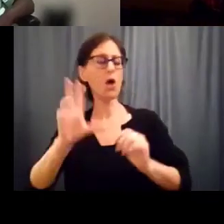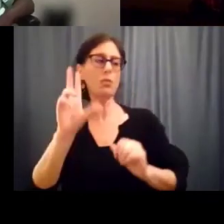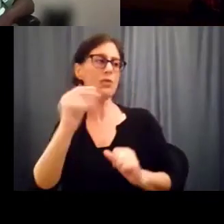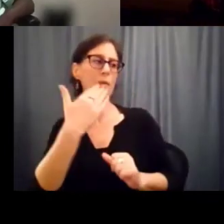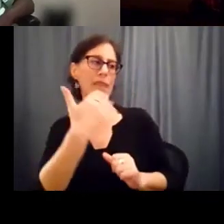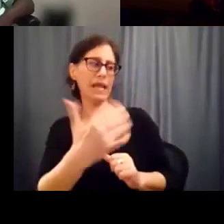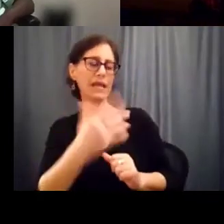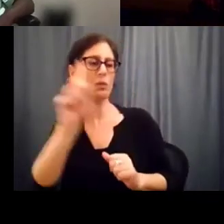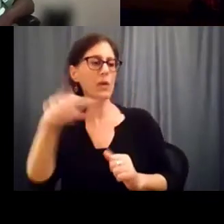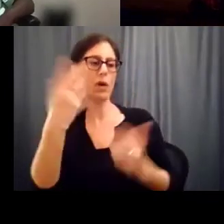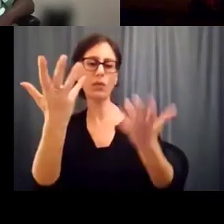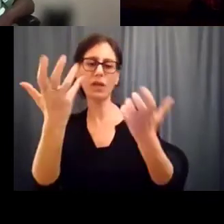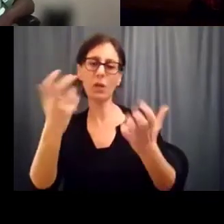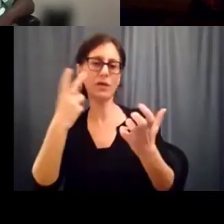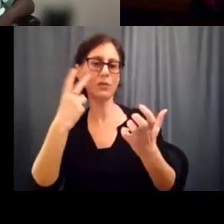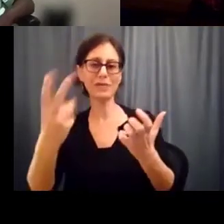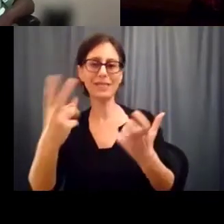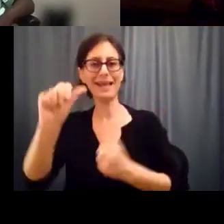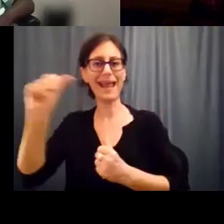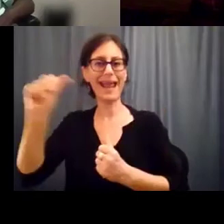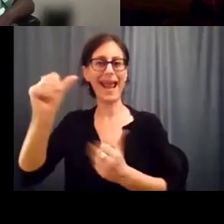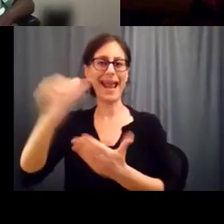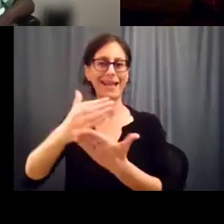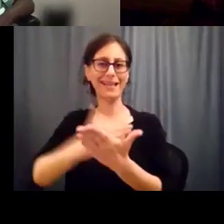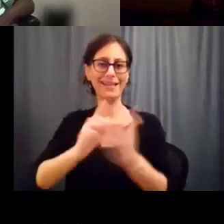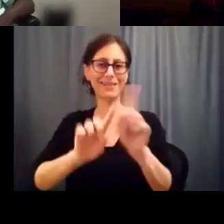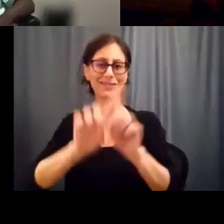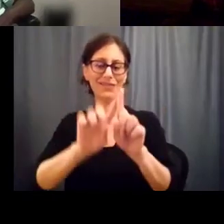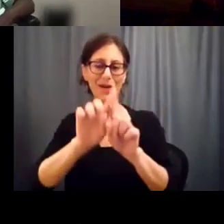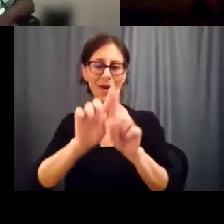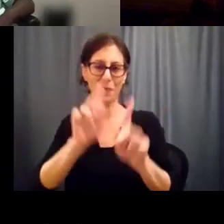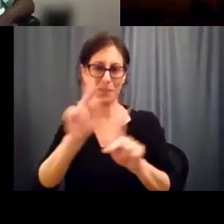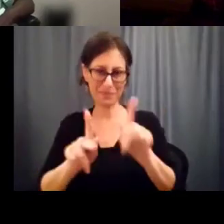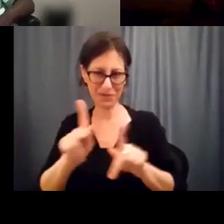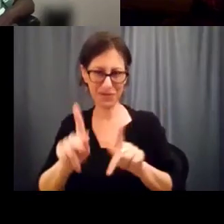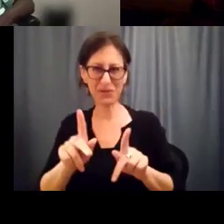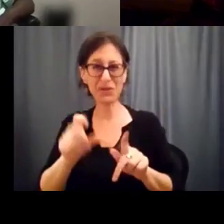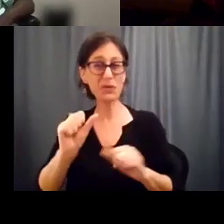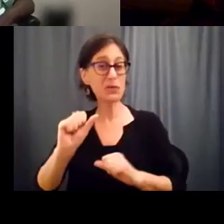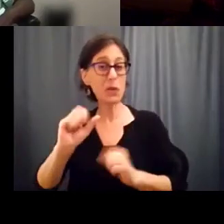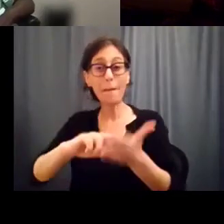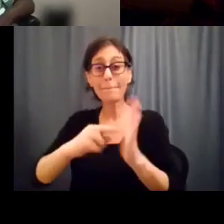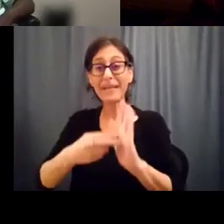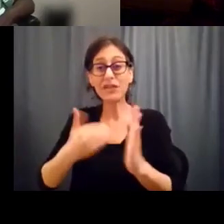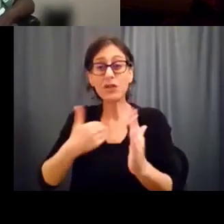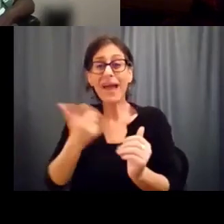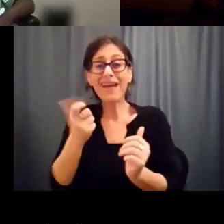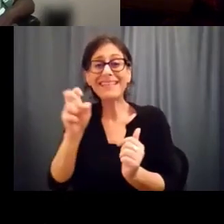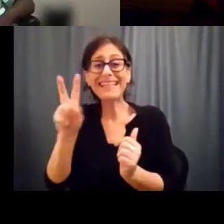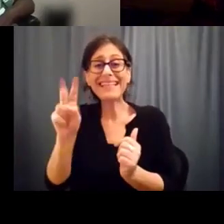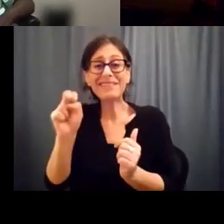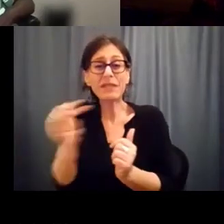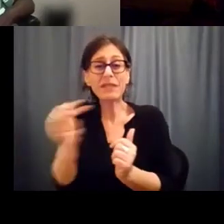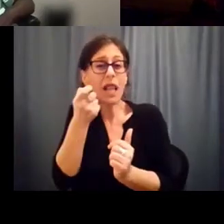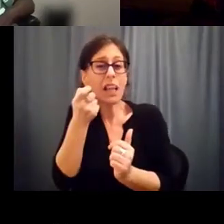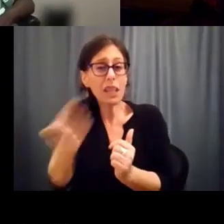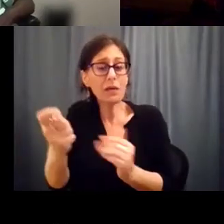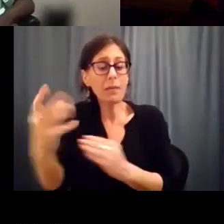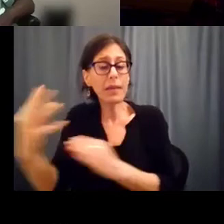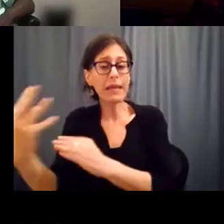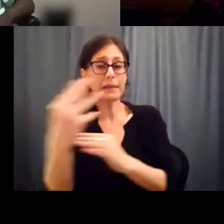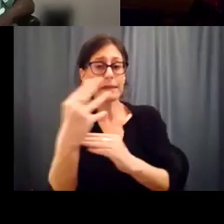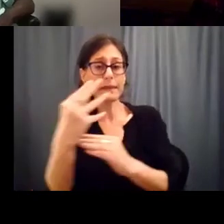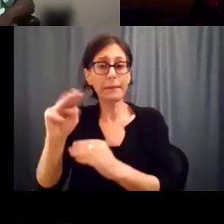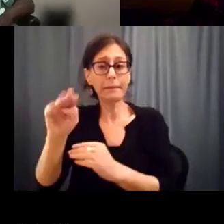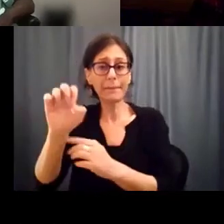your A-list stars, you know? And so it's like, in order to even have that level of press, you